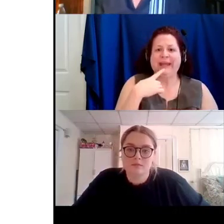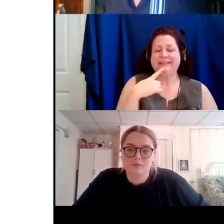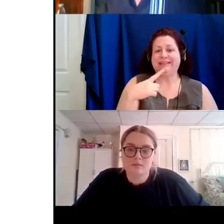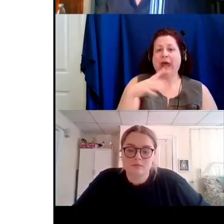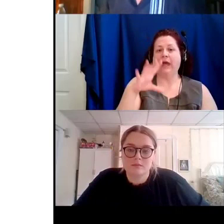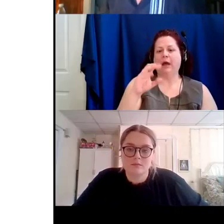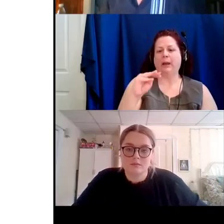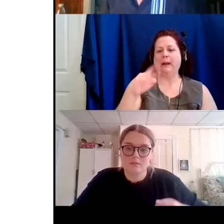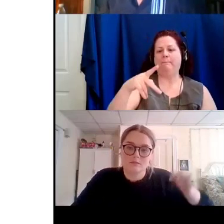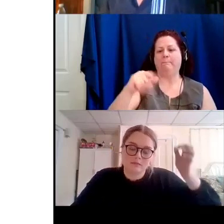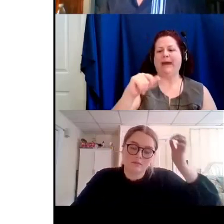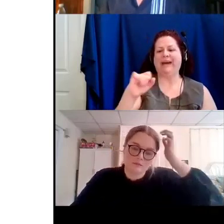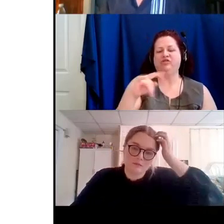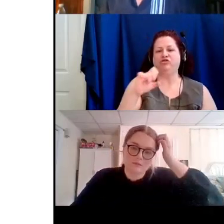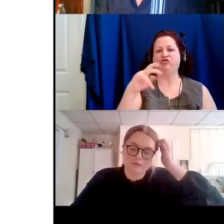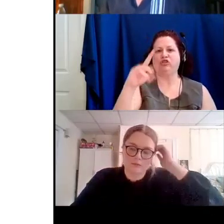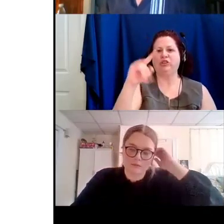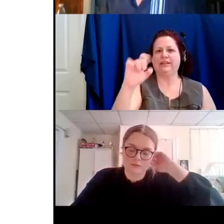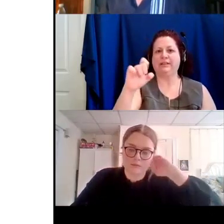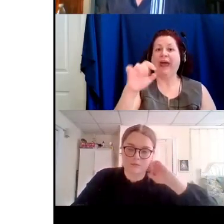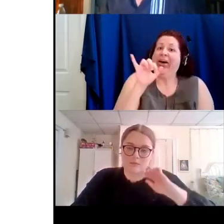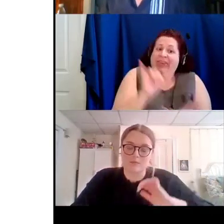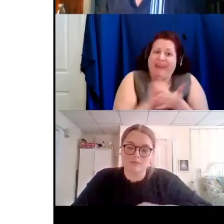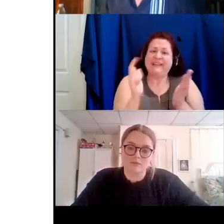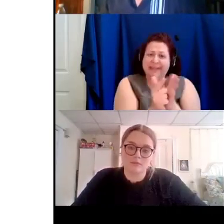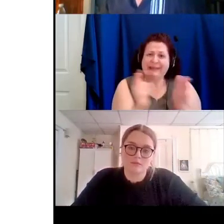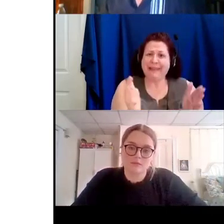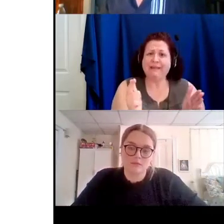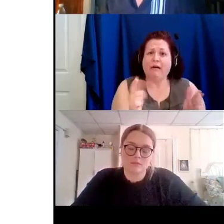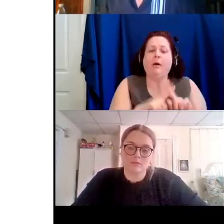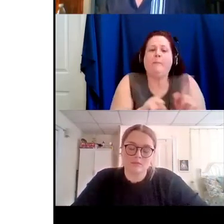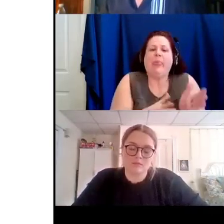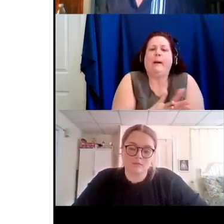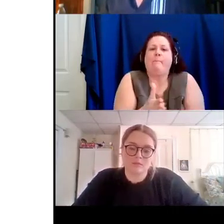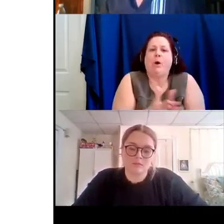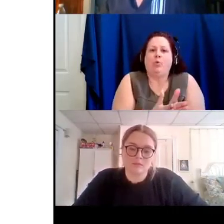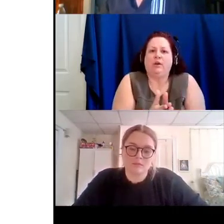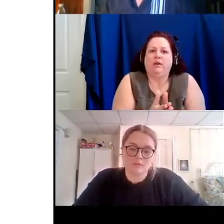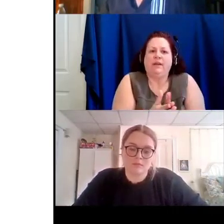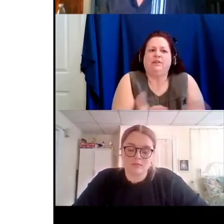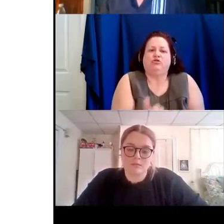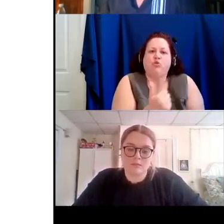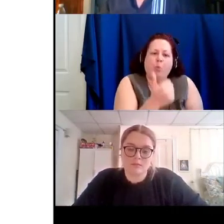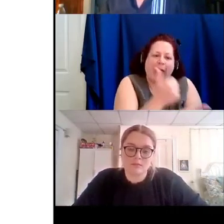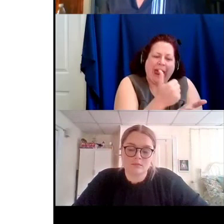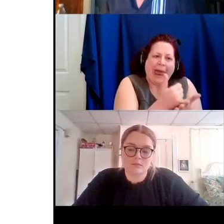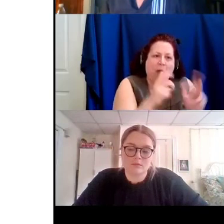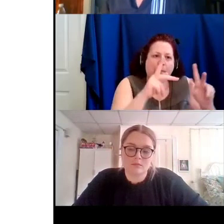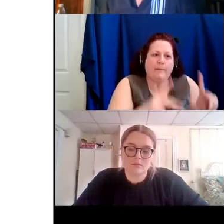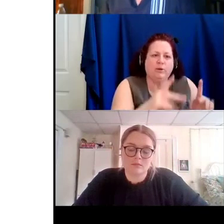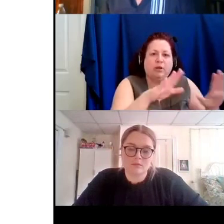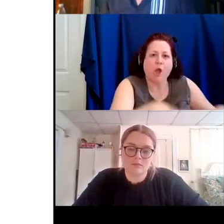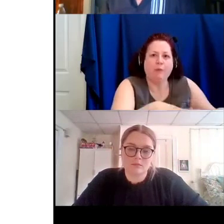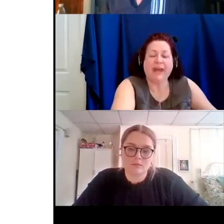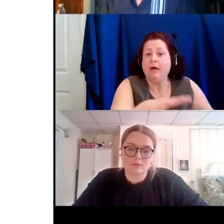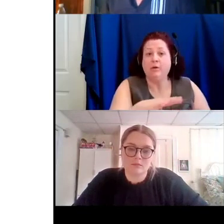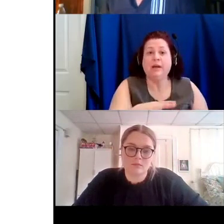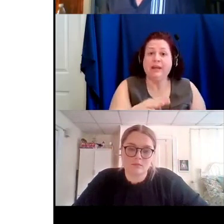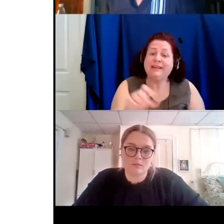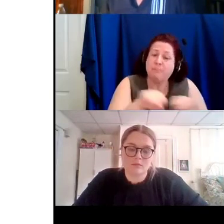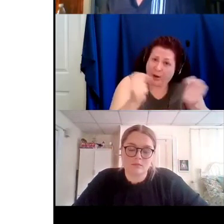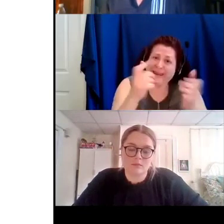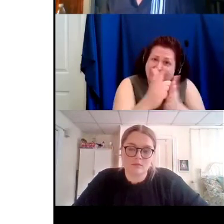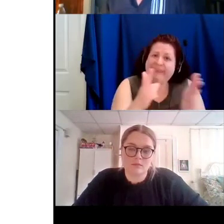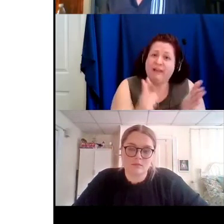illegal, but the motive is to calm the person. It's not lawful, but